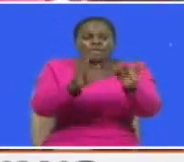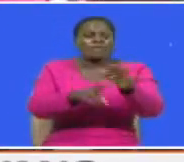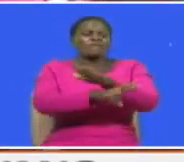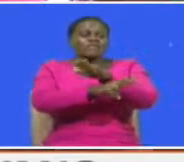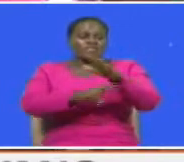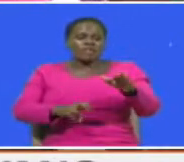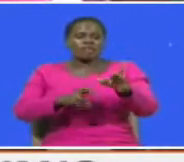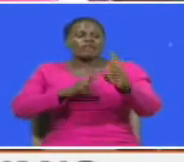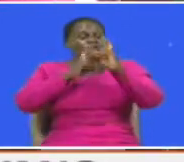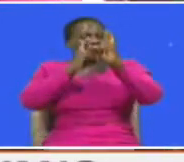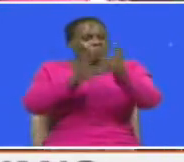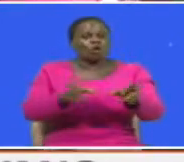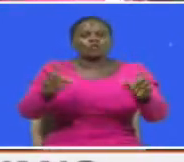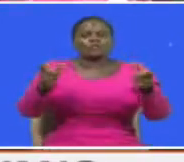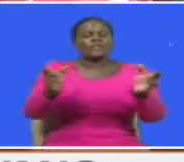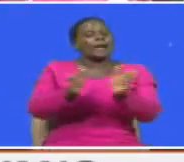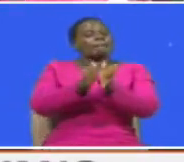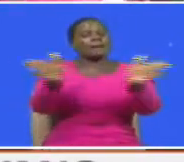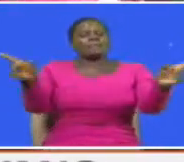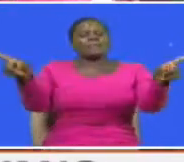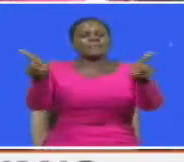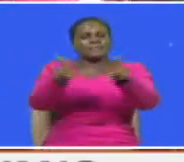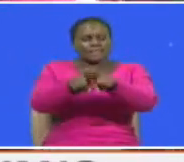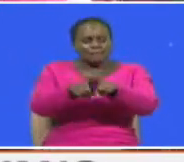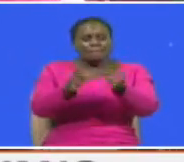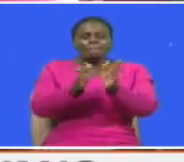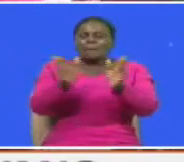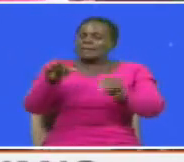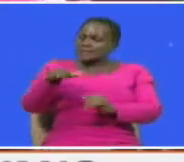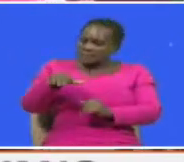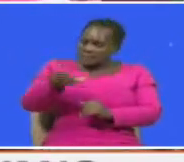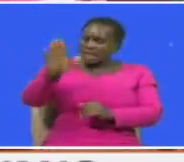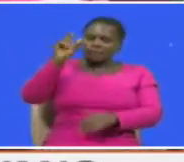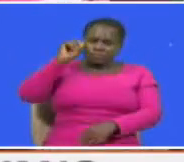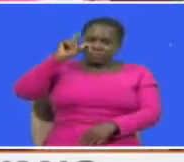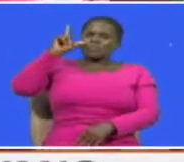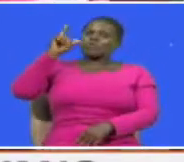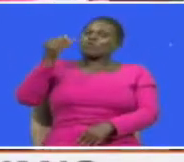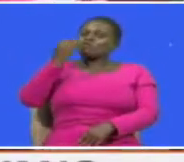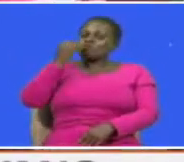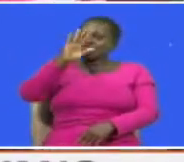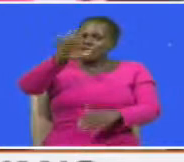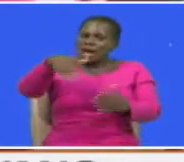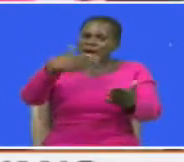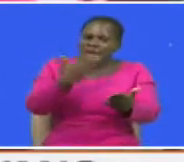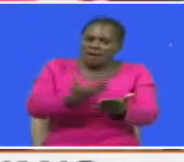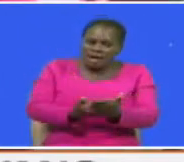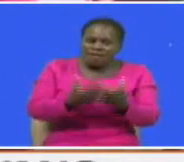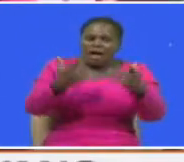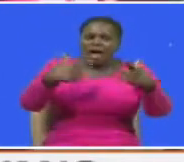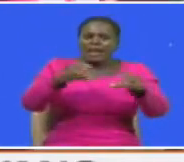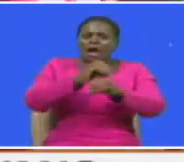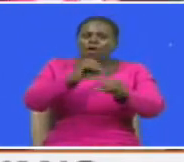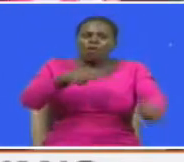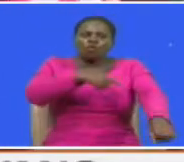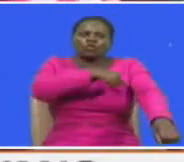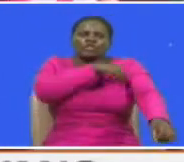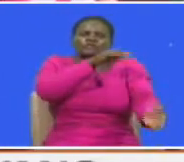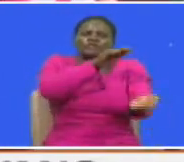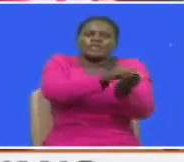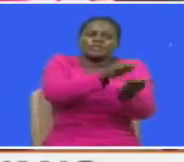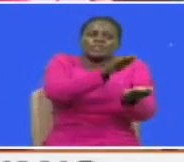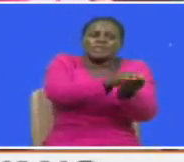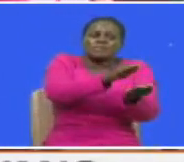inaibiwa, media na wananchi. Wananchi pia mumue macho. Chakula kikija kwenu musiruhusu. Chifu aweke kwa